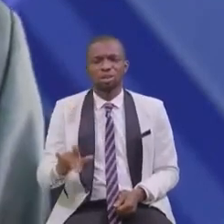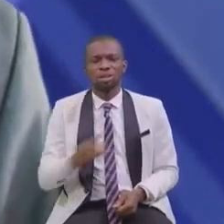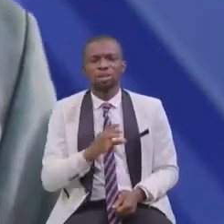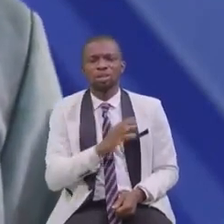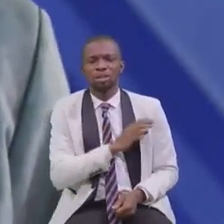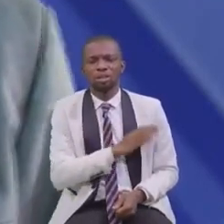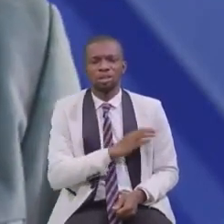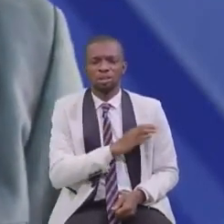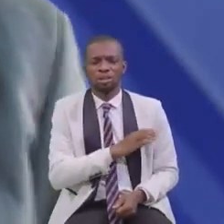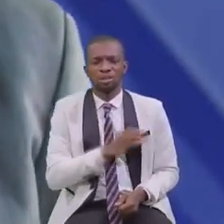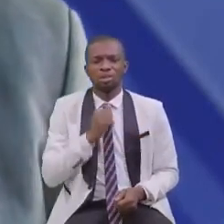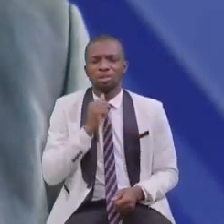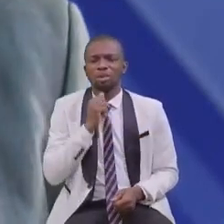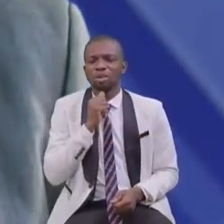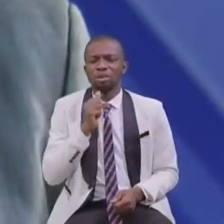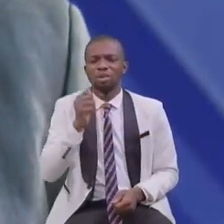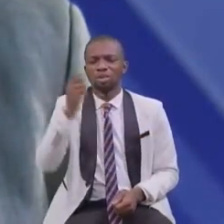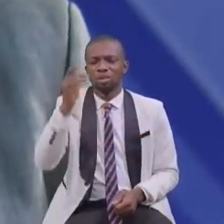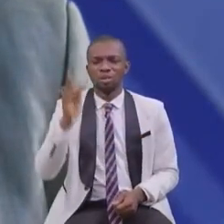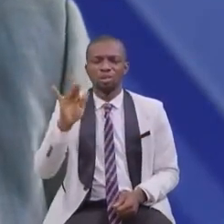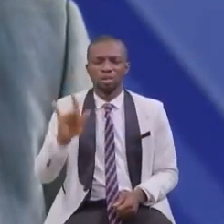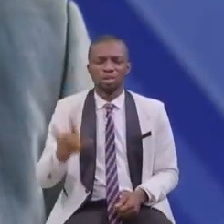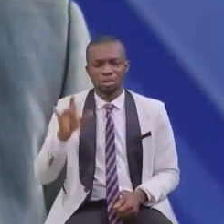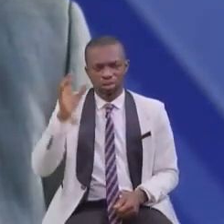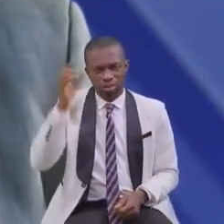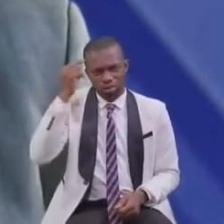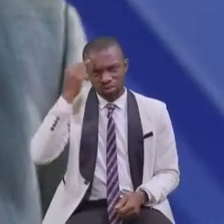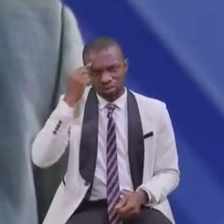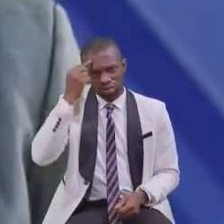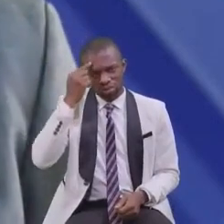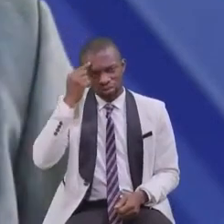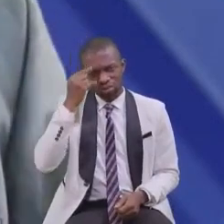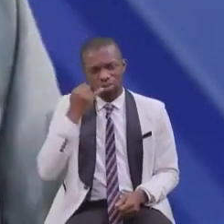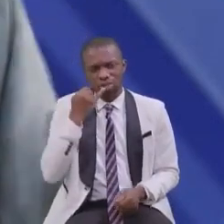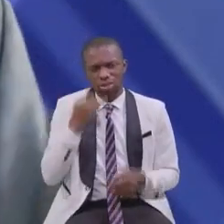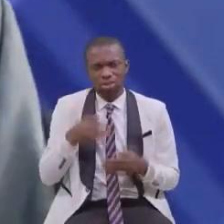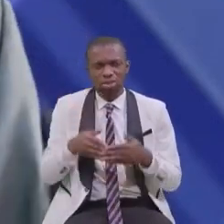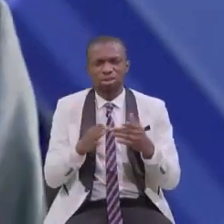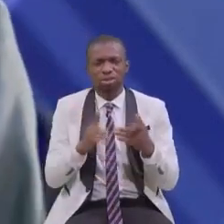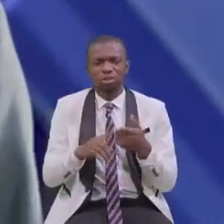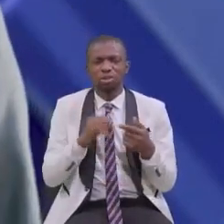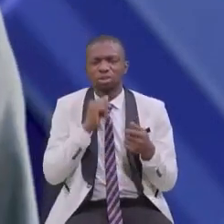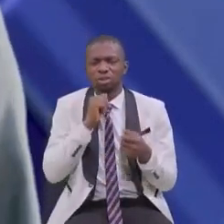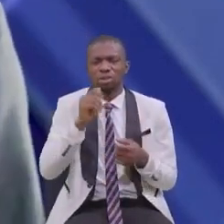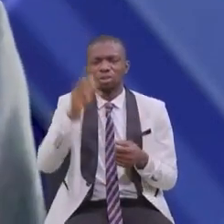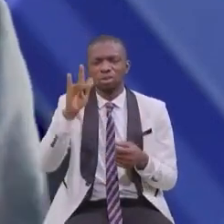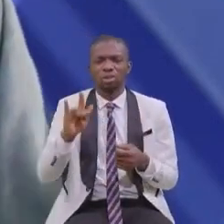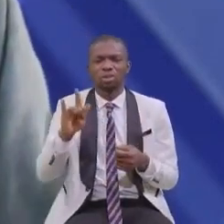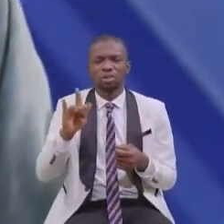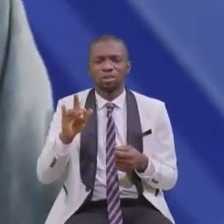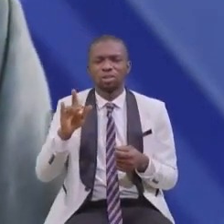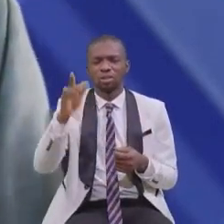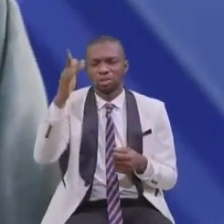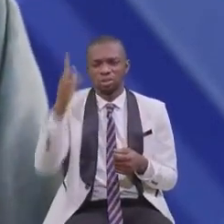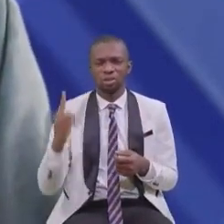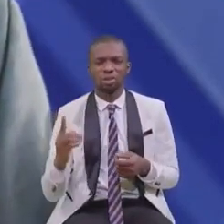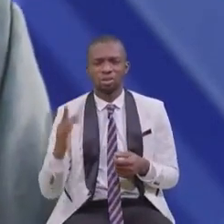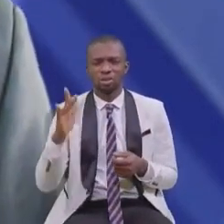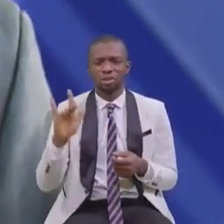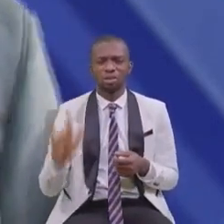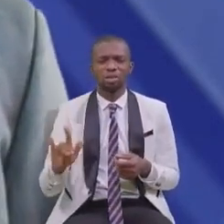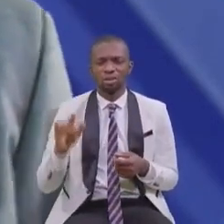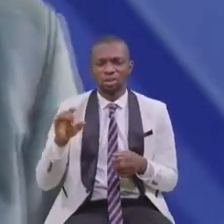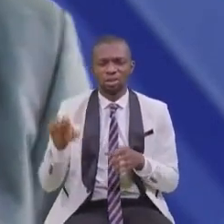ungodly actions. Lord, give me grace to watch over my thoughts, so that my thoughts will be thoughts